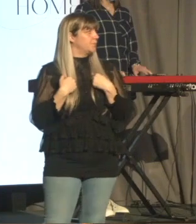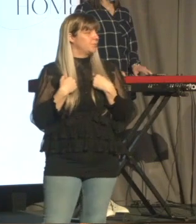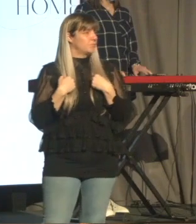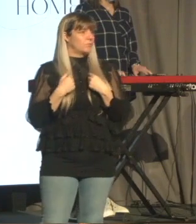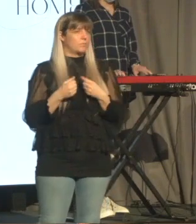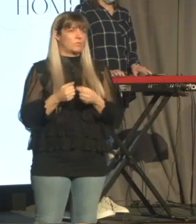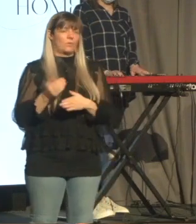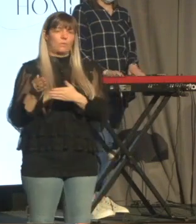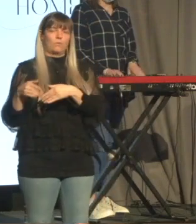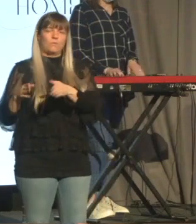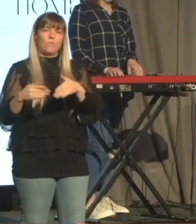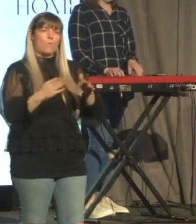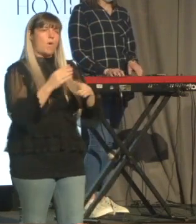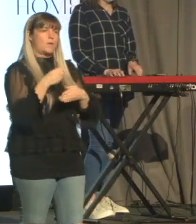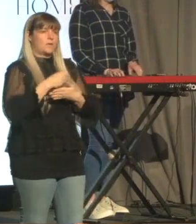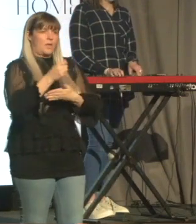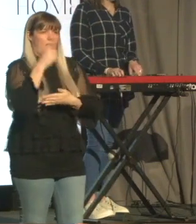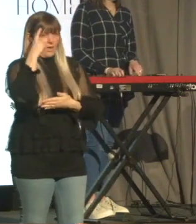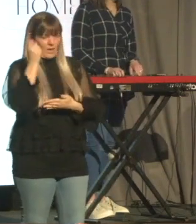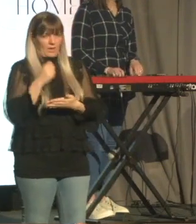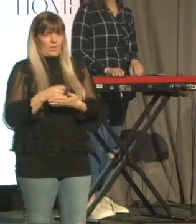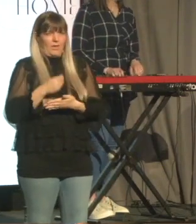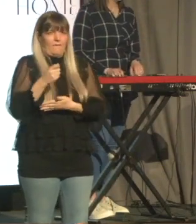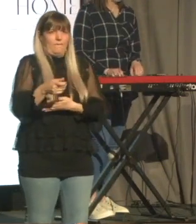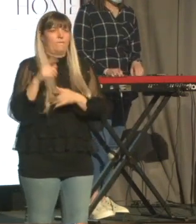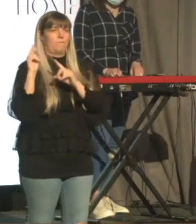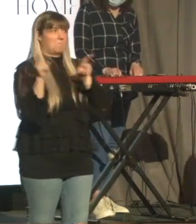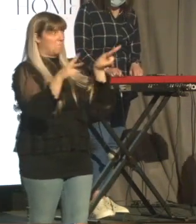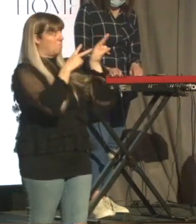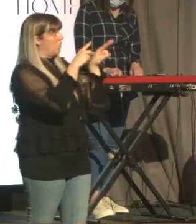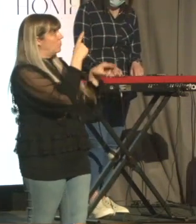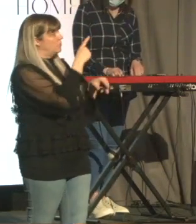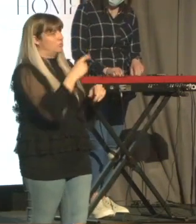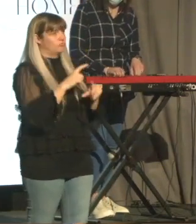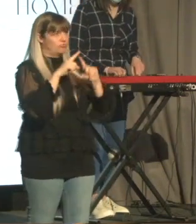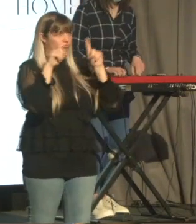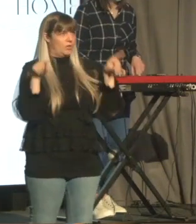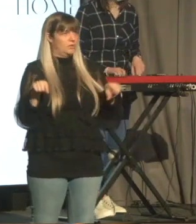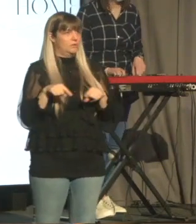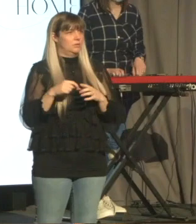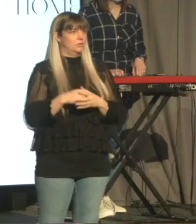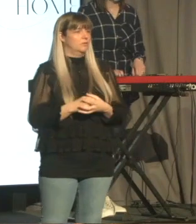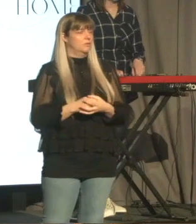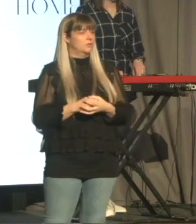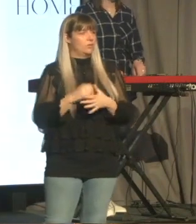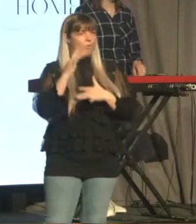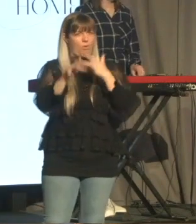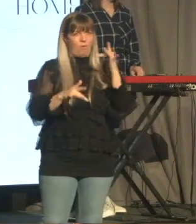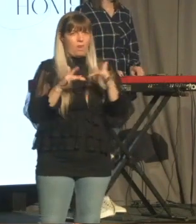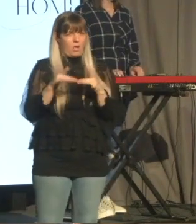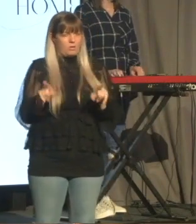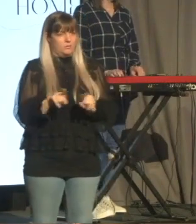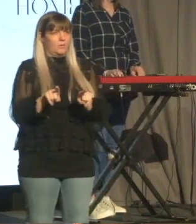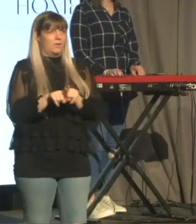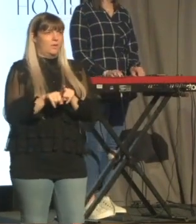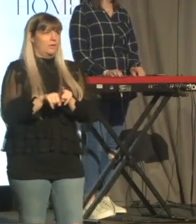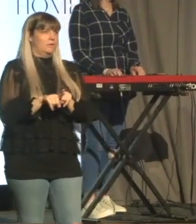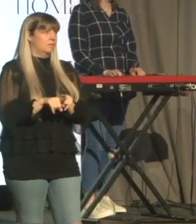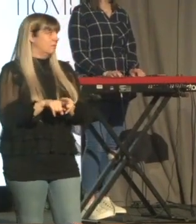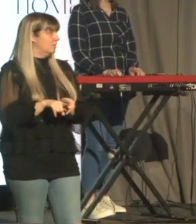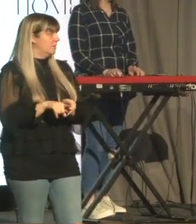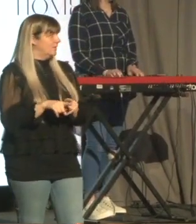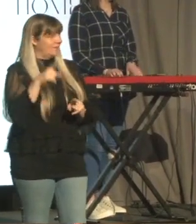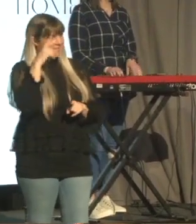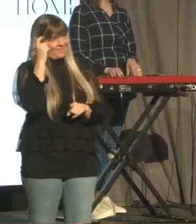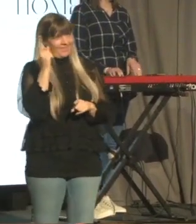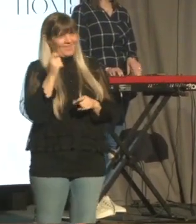There'll be a wee video. We're still encouraging the online giving. We don't want to be passing buckets or anything like that, trying to stay safe. But for the old timers that still like the